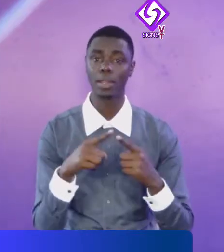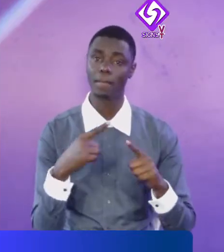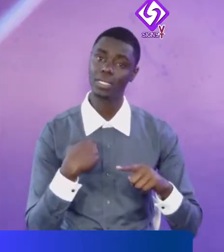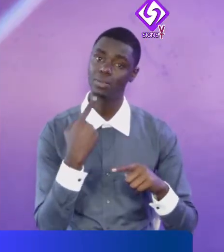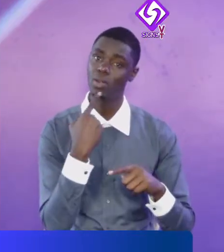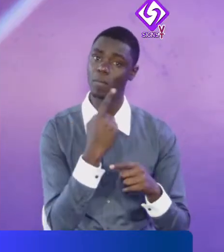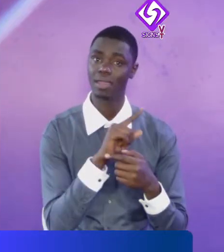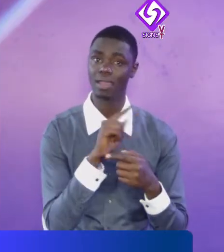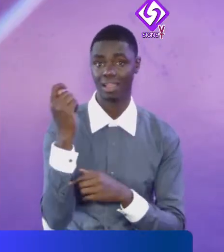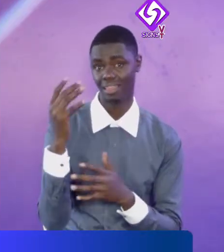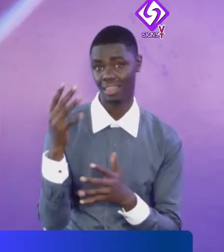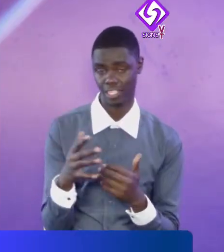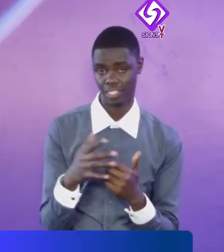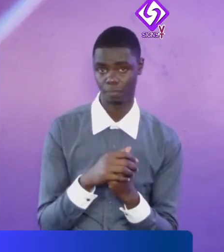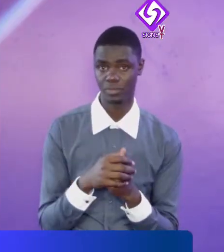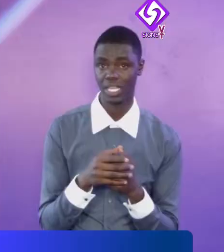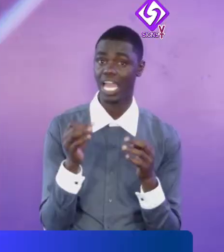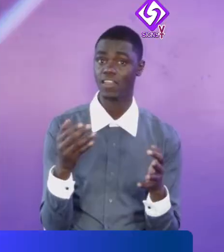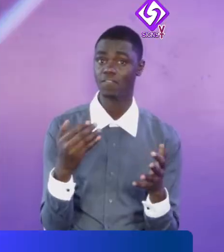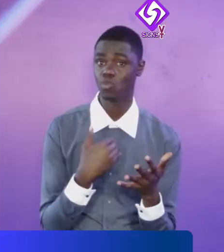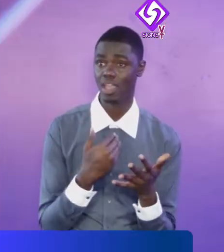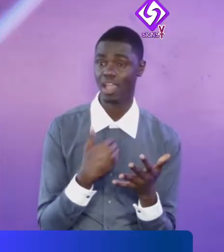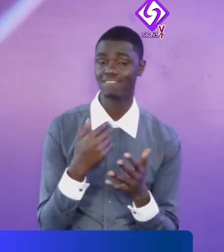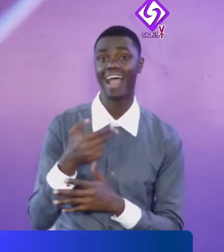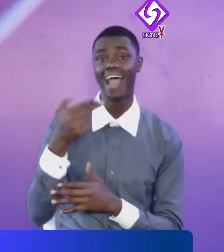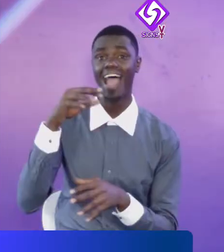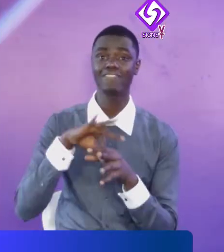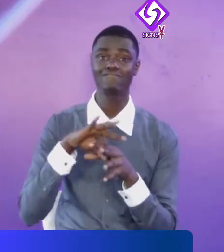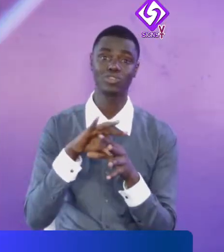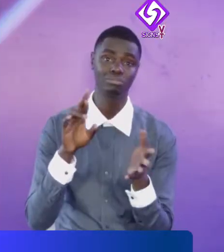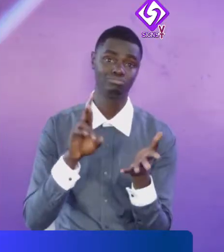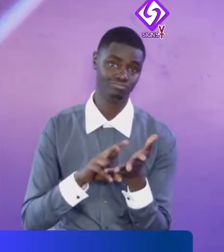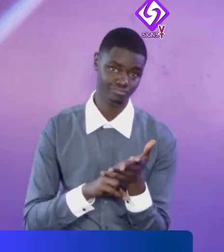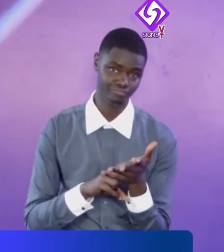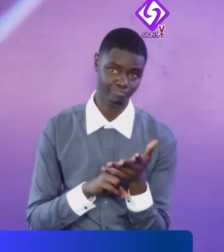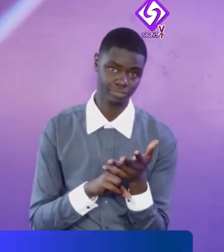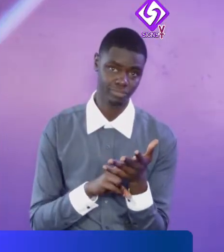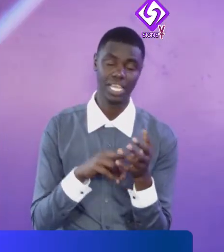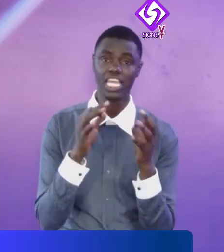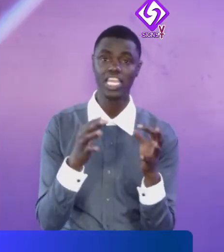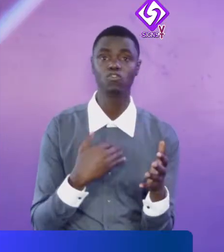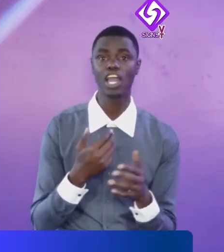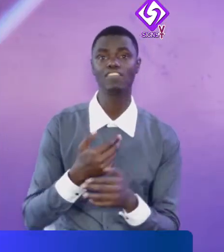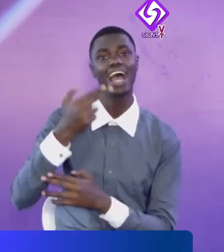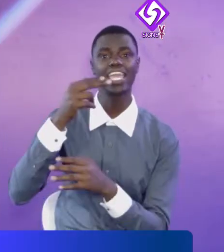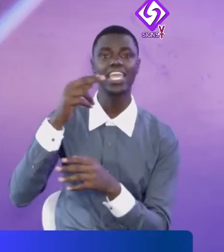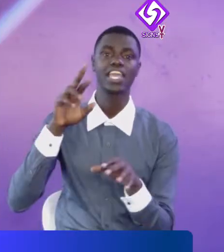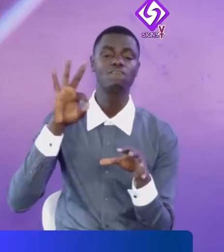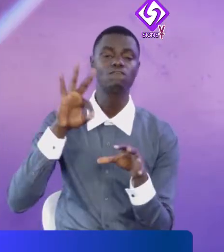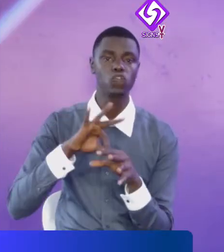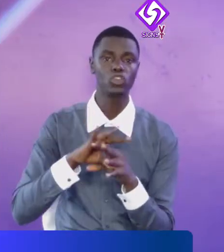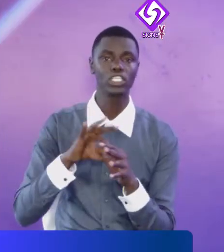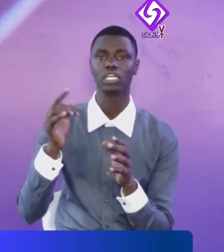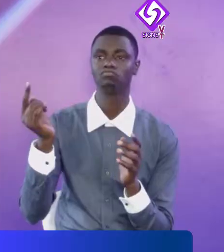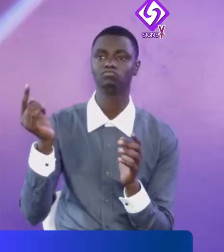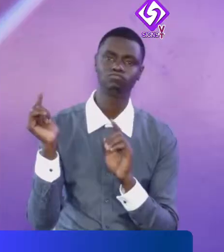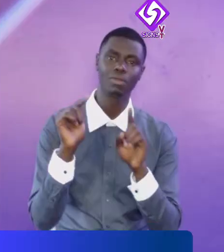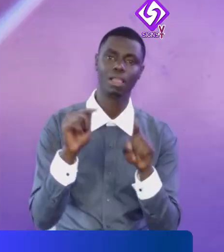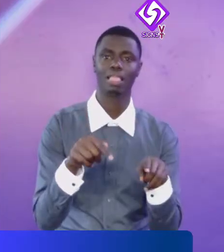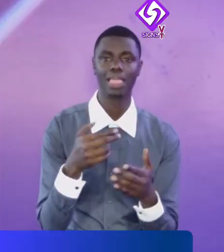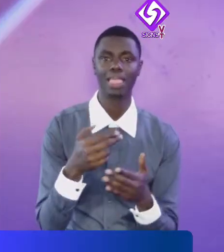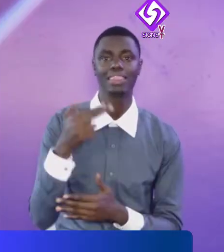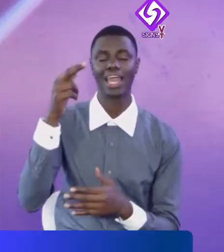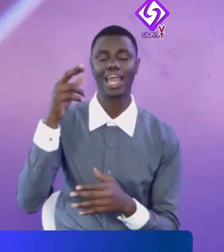that if we have higher voter registration, if we have higher voter turnout, a higher